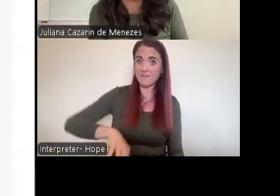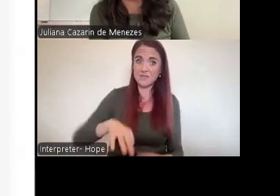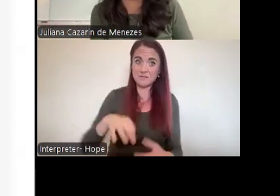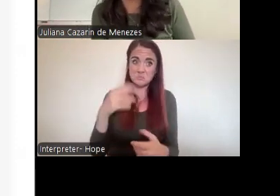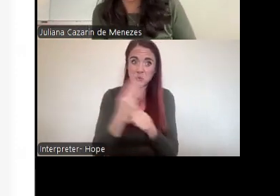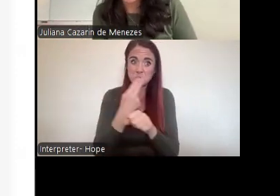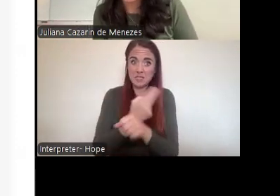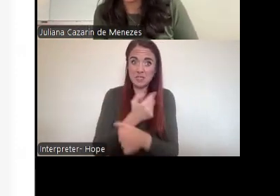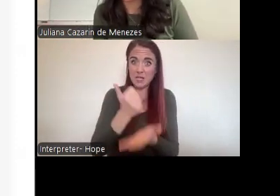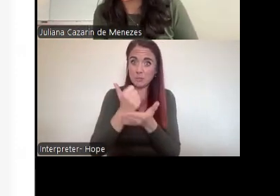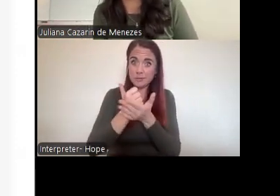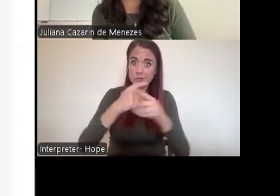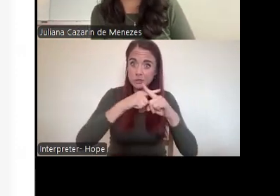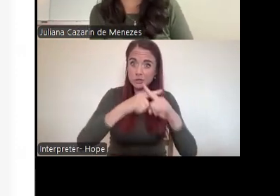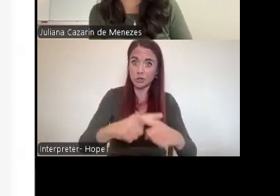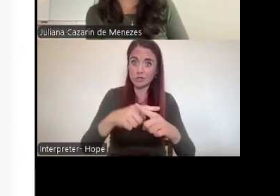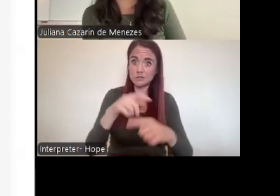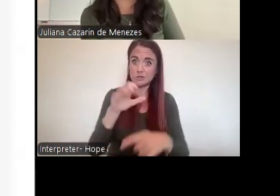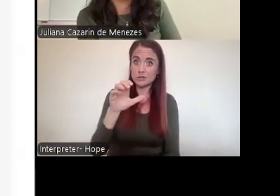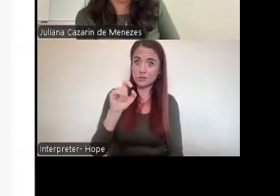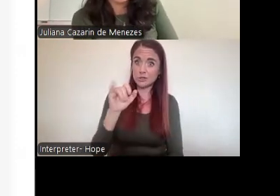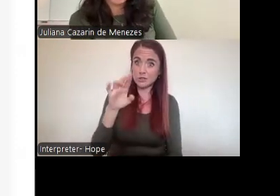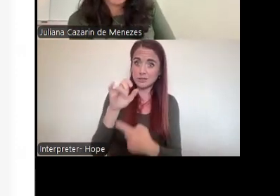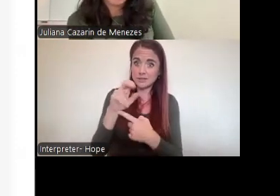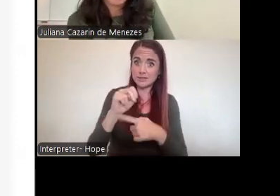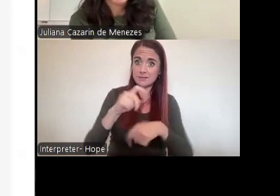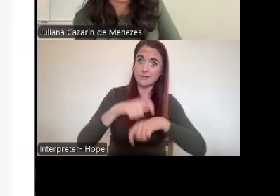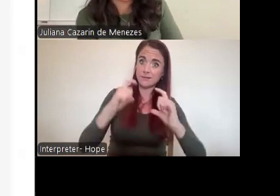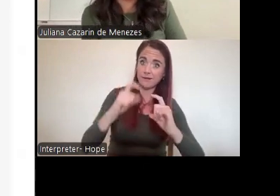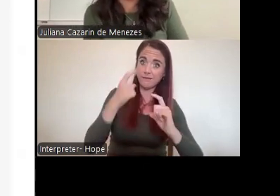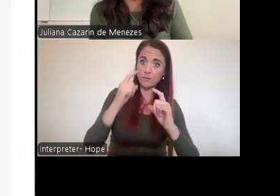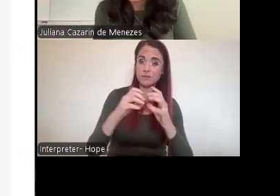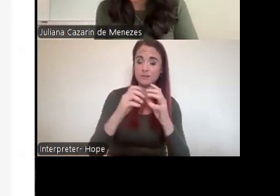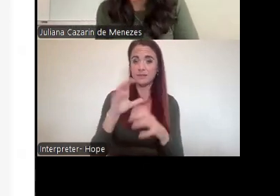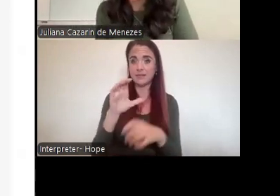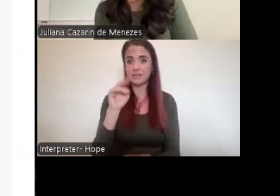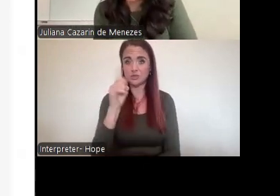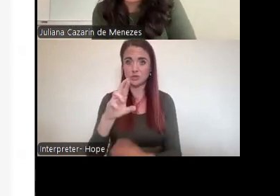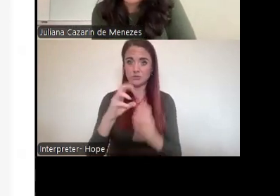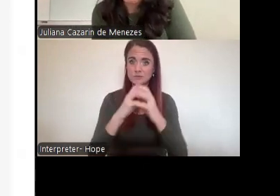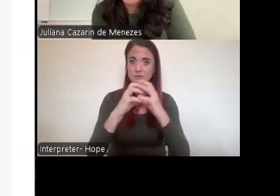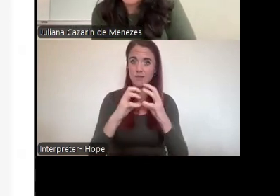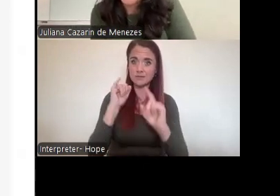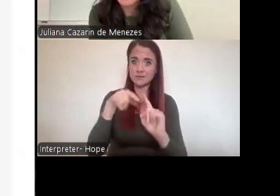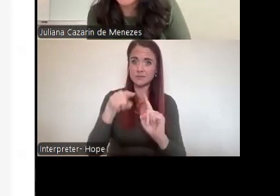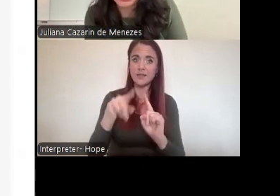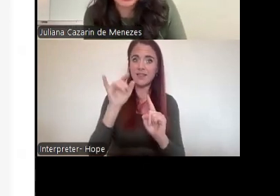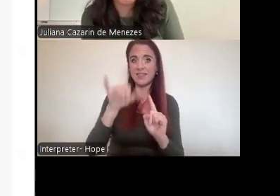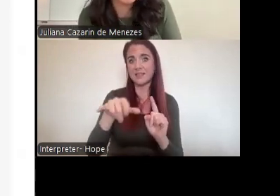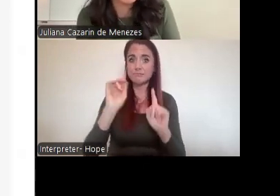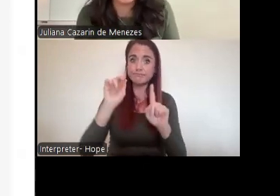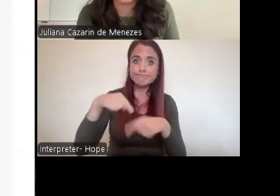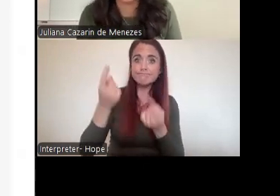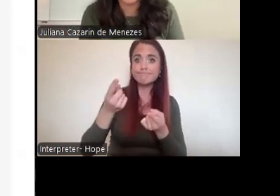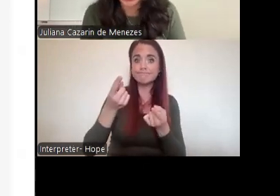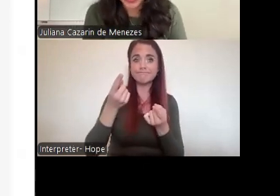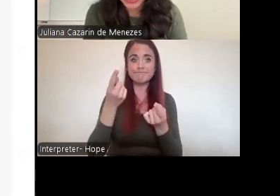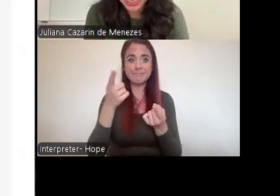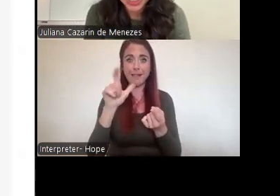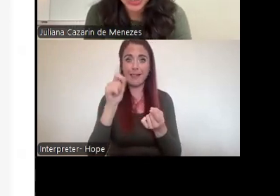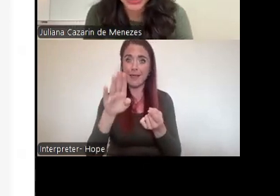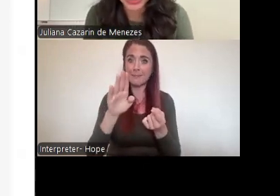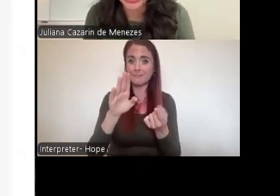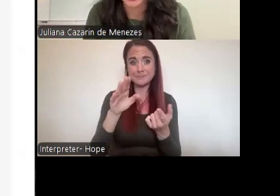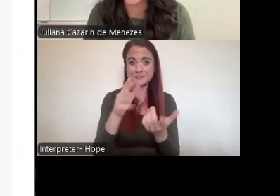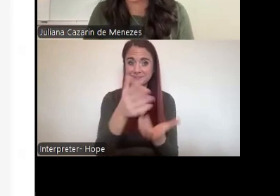therapies targeting the circadian clock of these cancer cells. So this is what I've been doing in the lab. Please feel free to